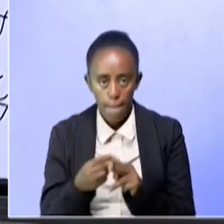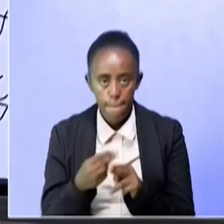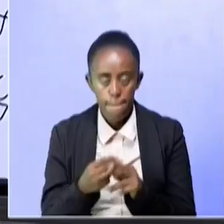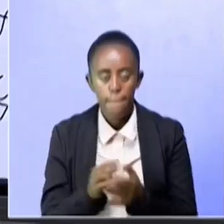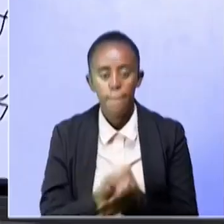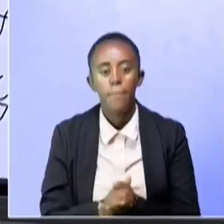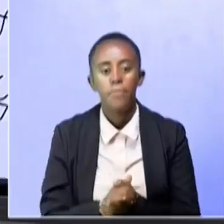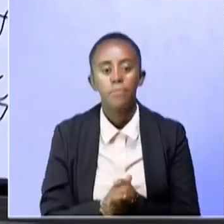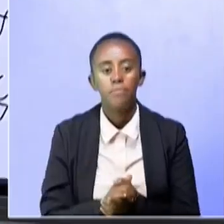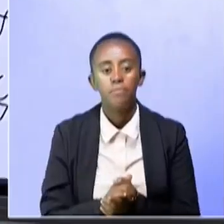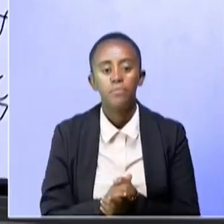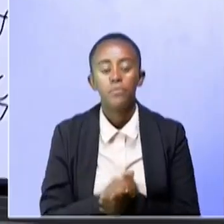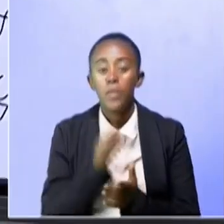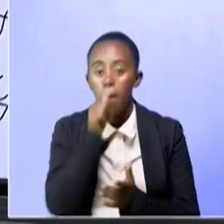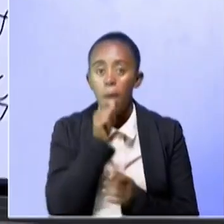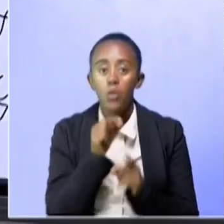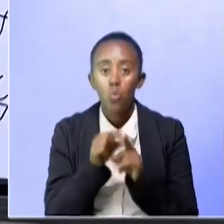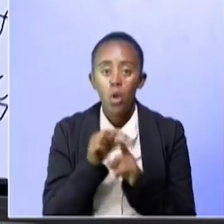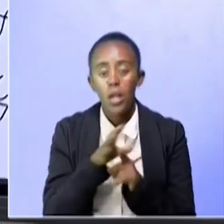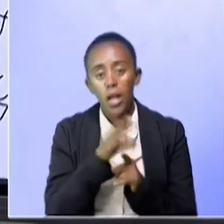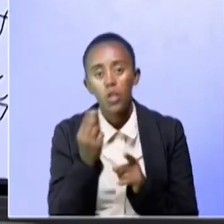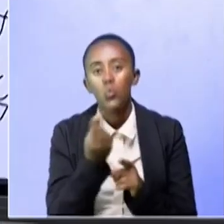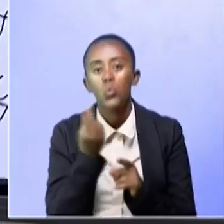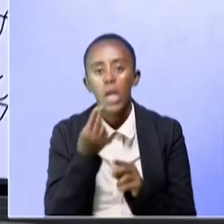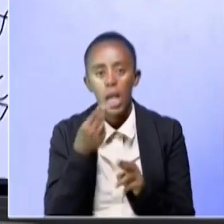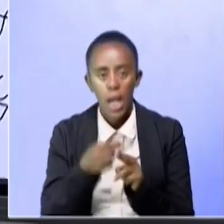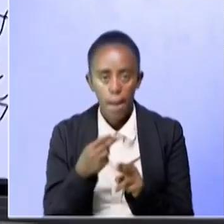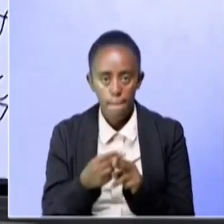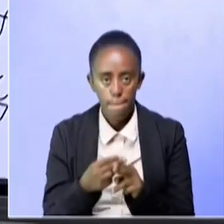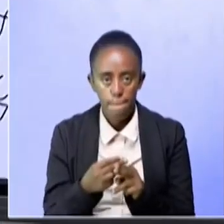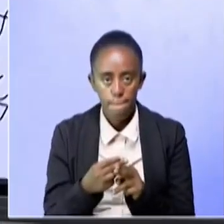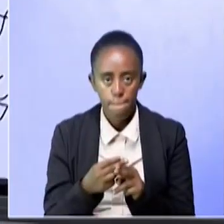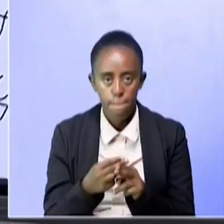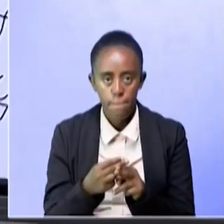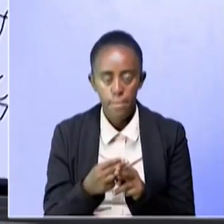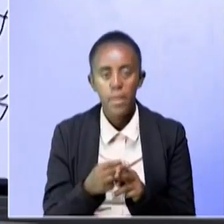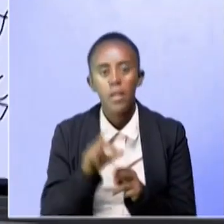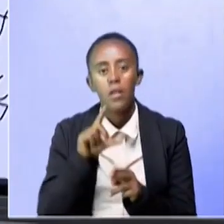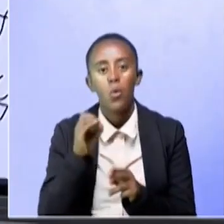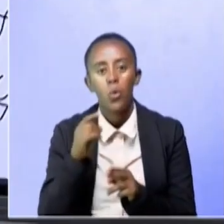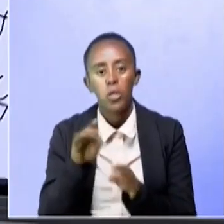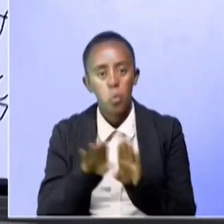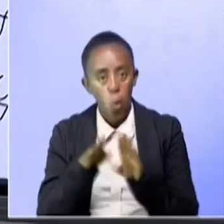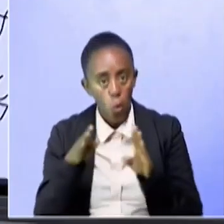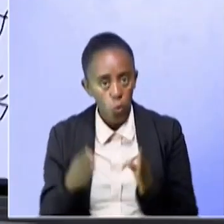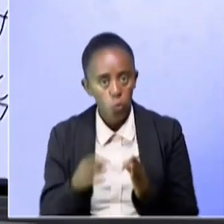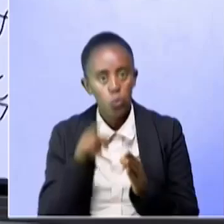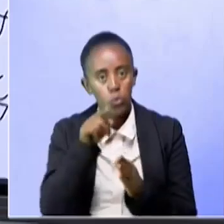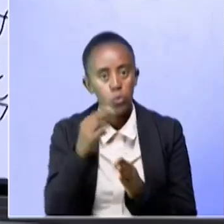password and username. To